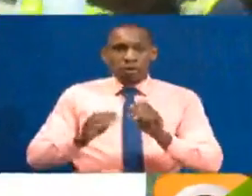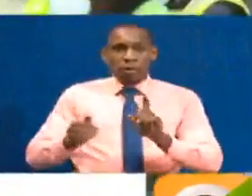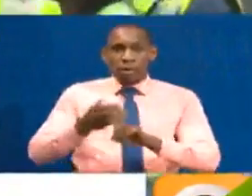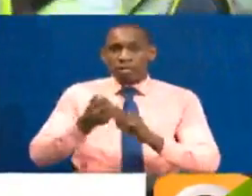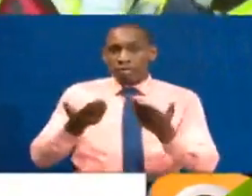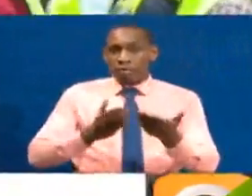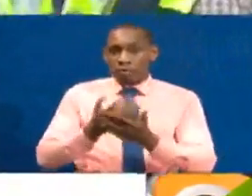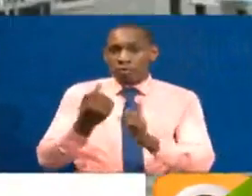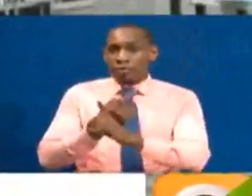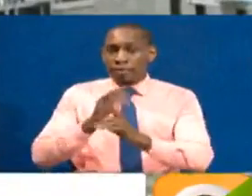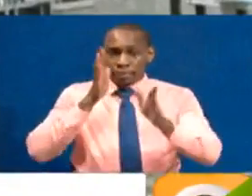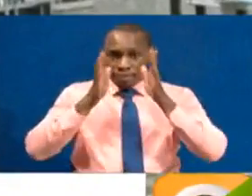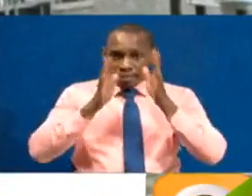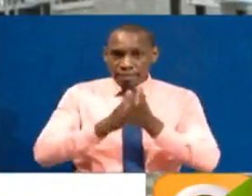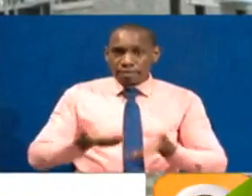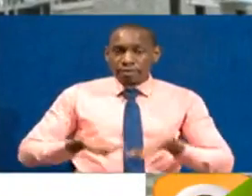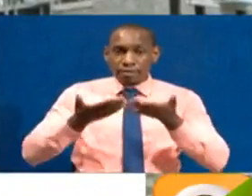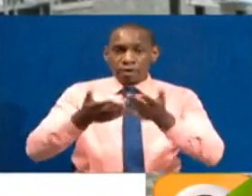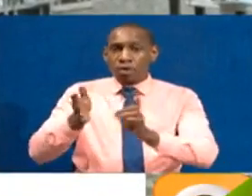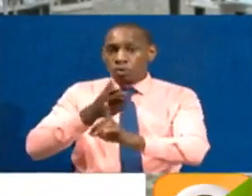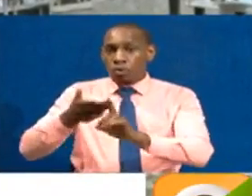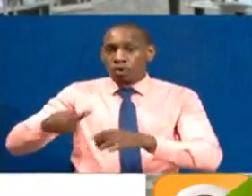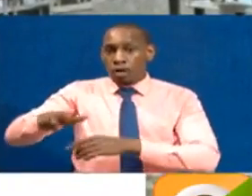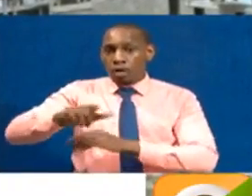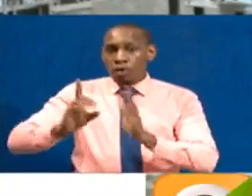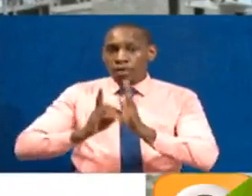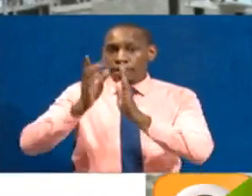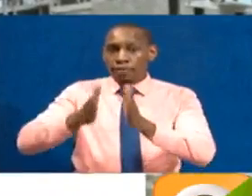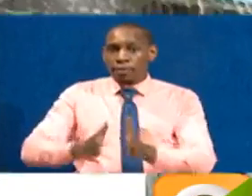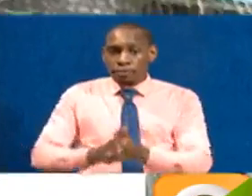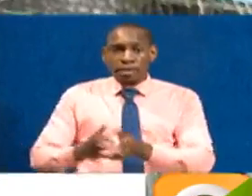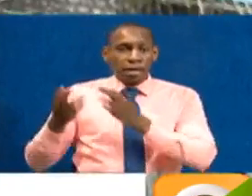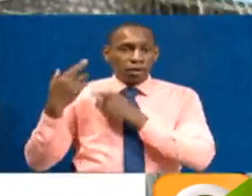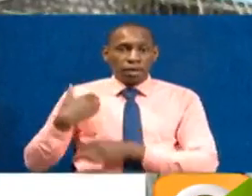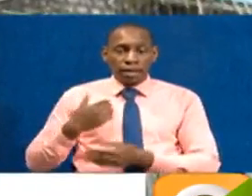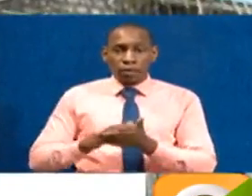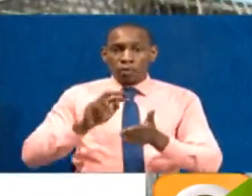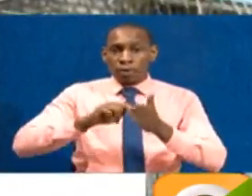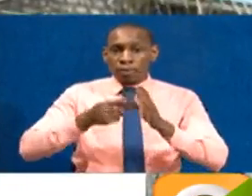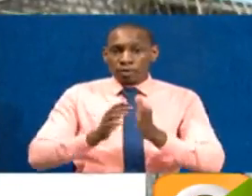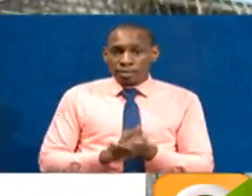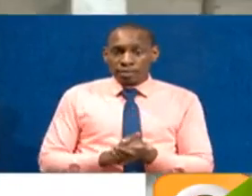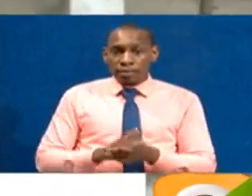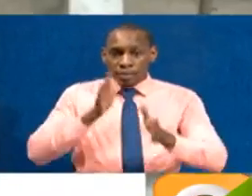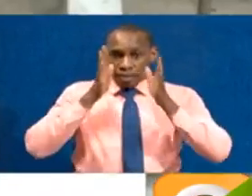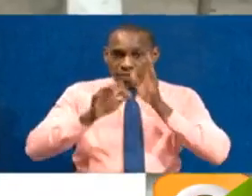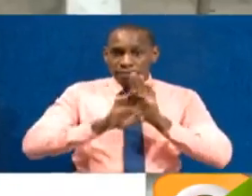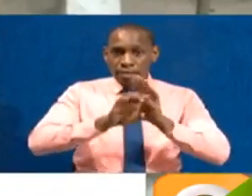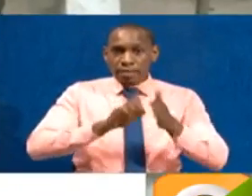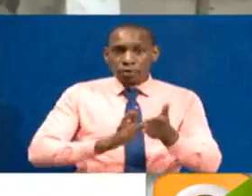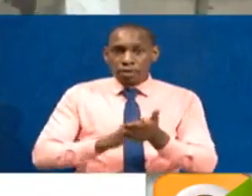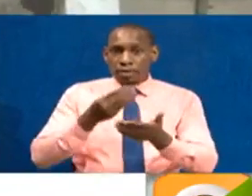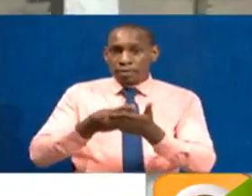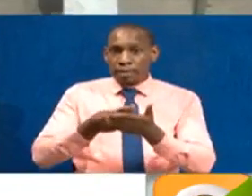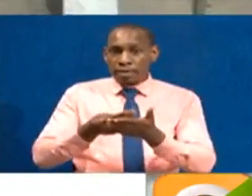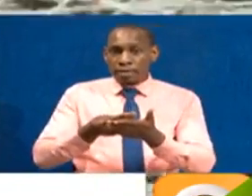possible through various incentives offered to woo local developers who played a role in the projects. The incentives include financing